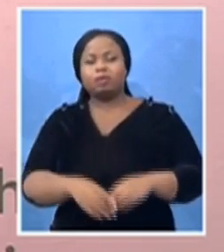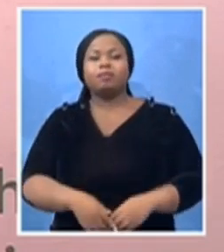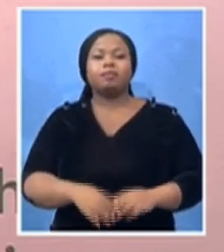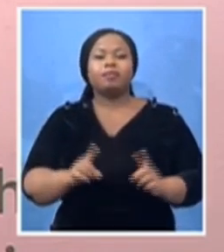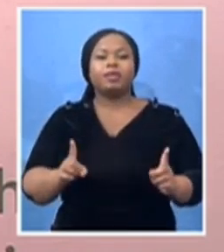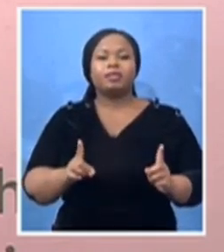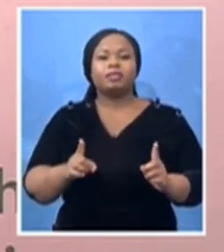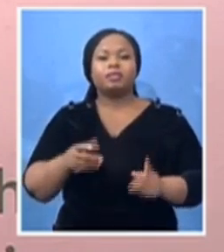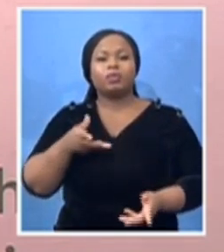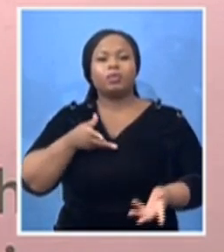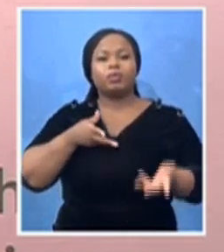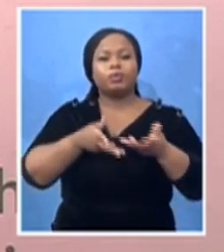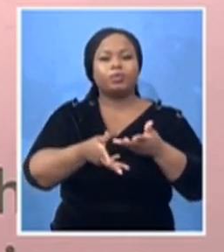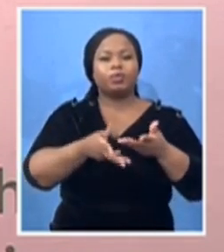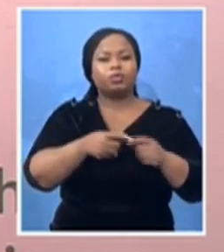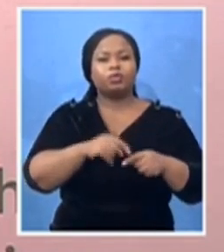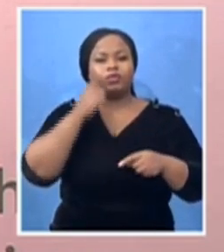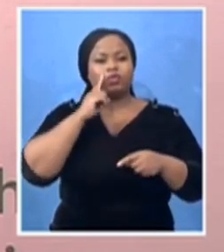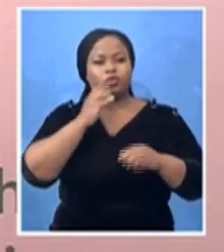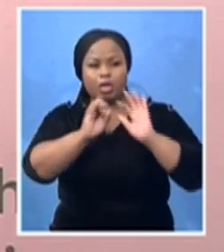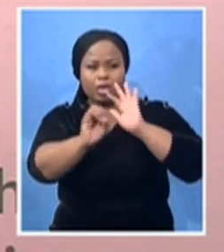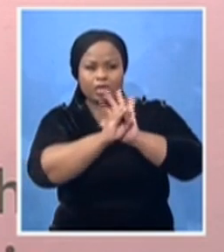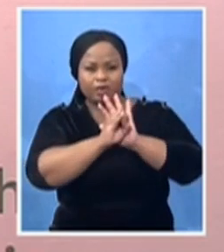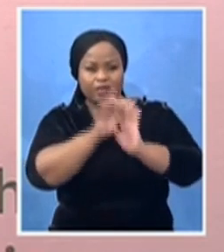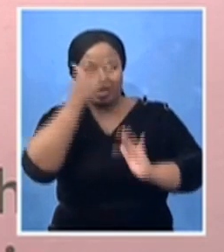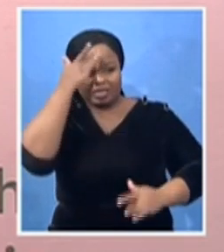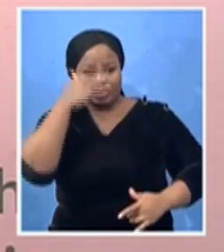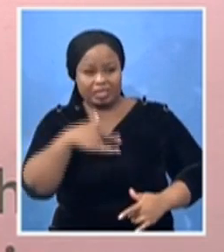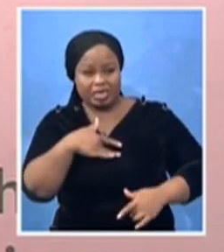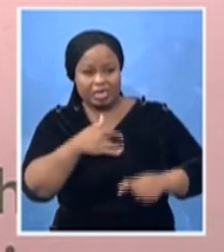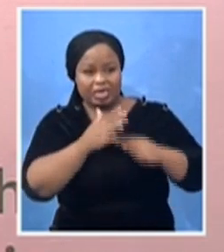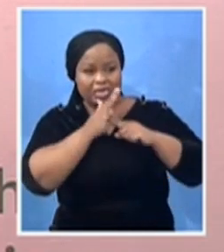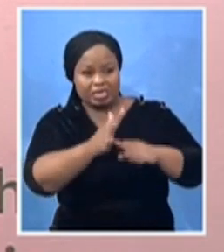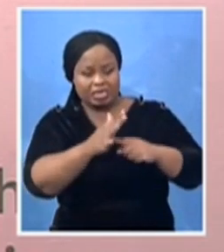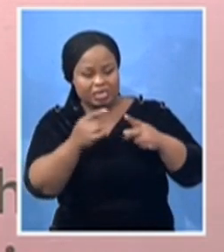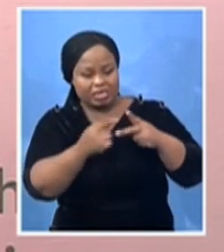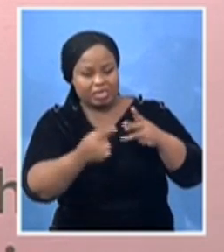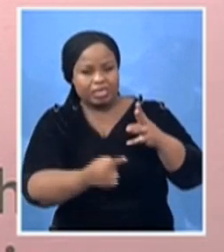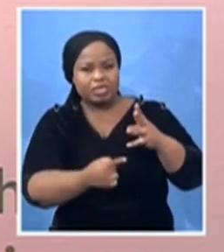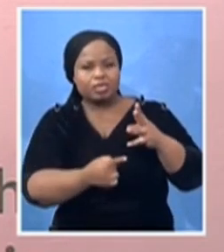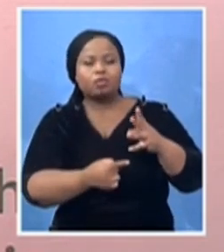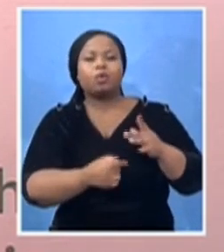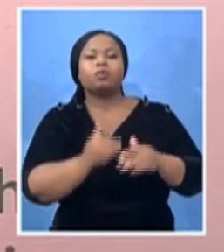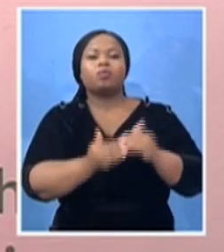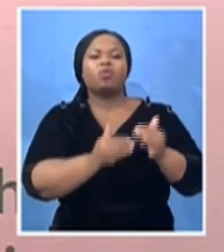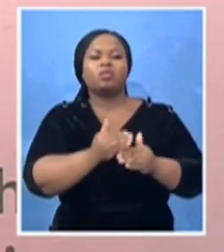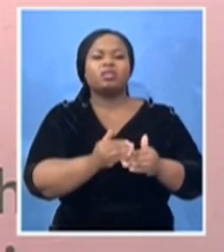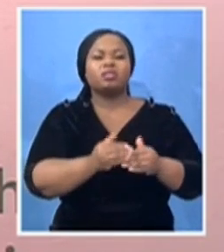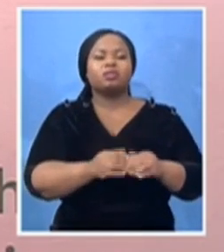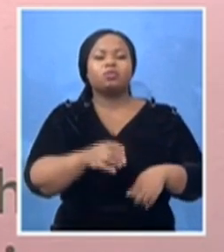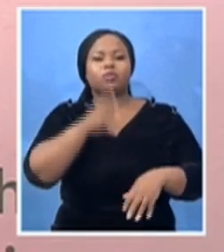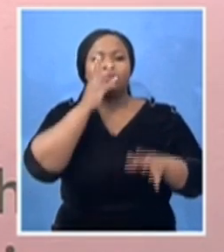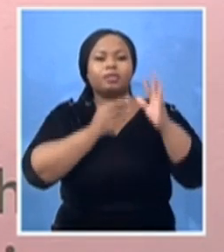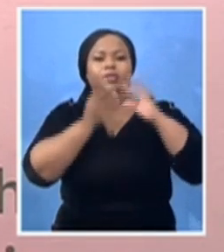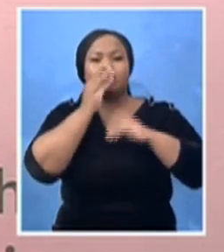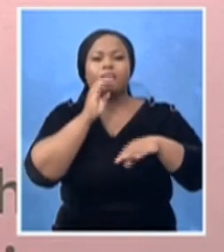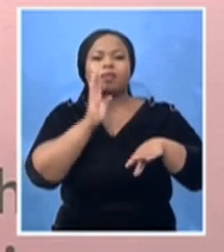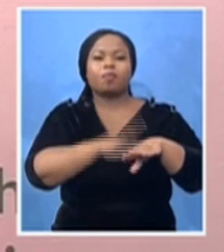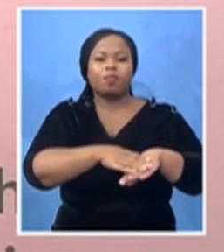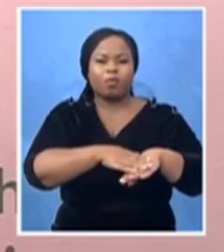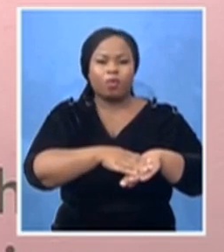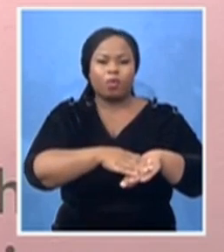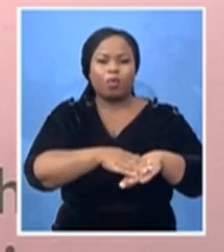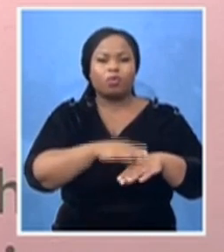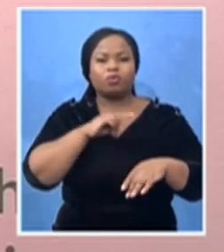educational process itself that we believe it will be able to be replicated as people begin on their